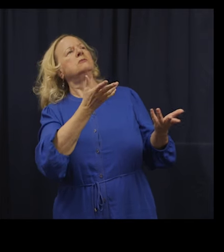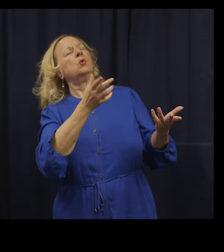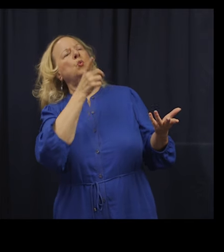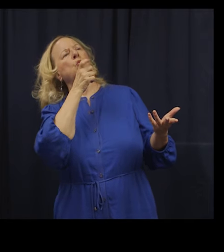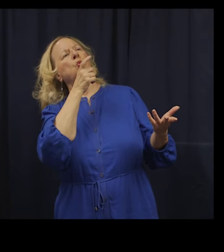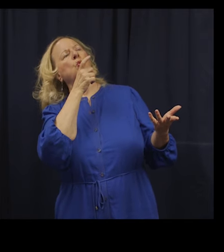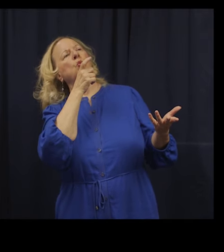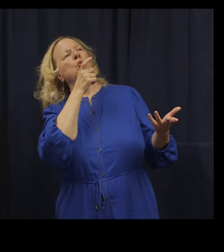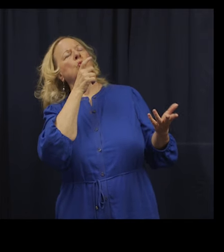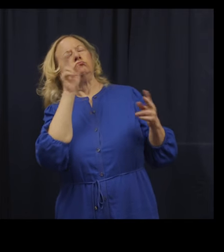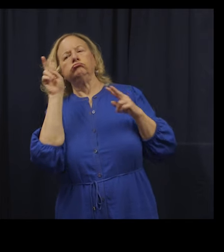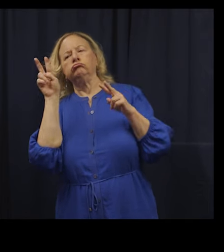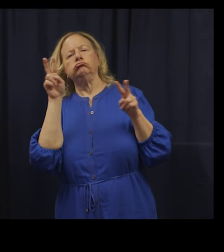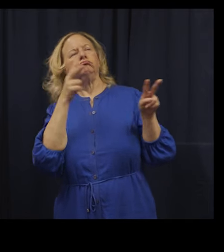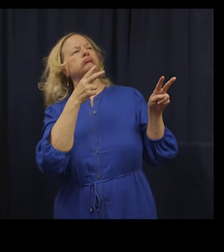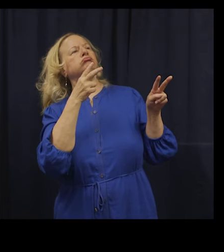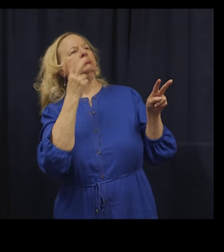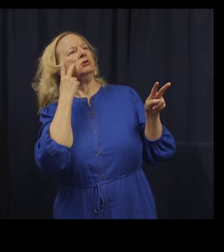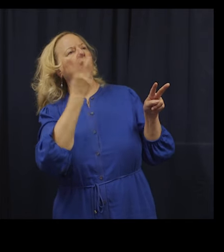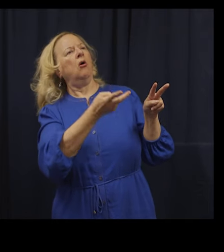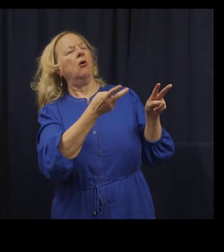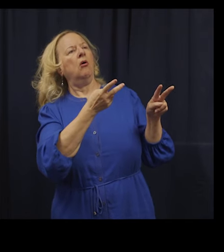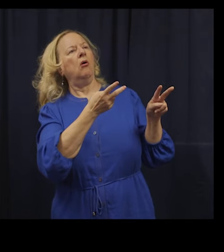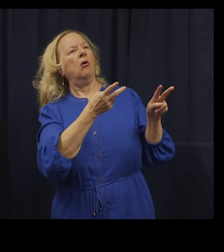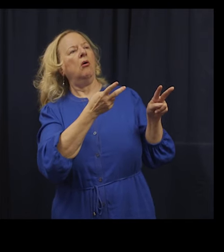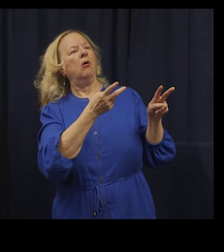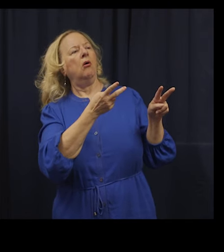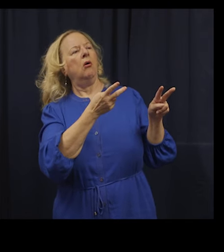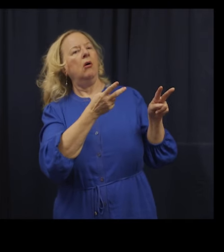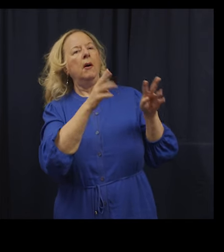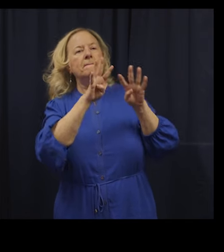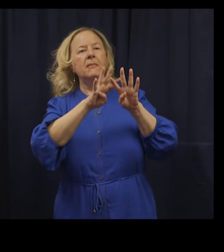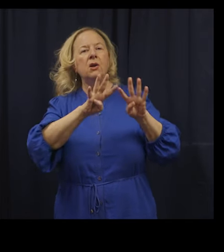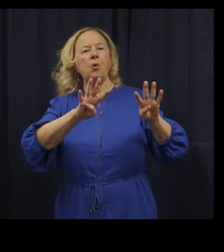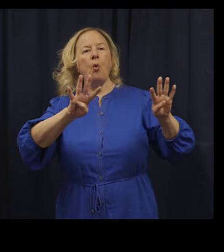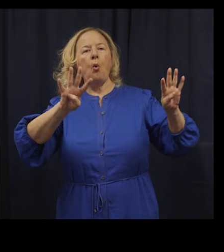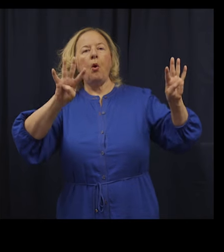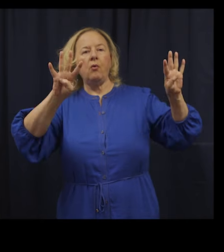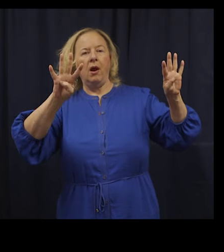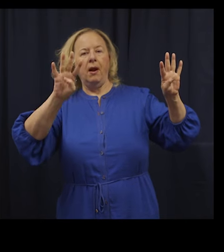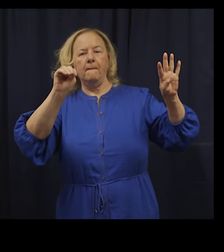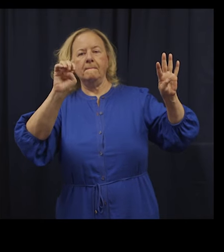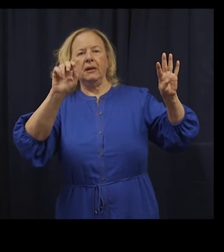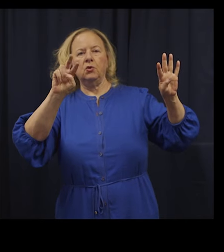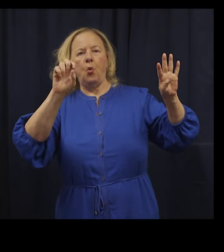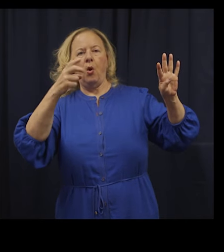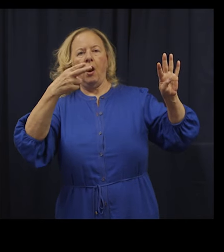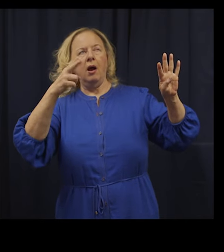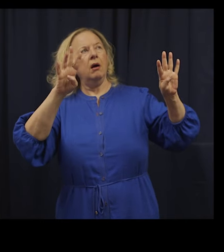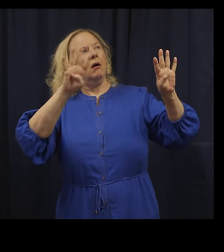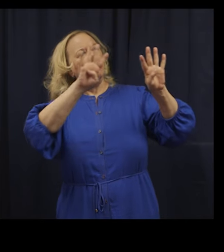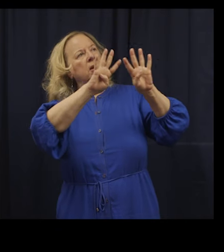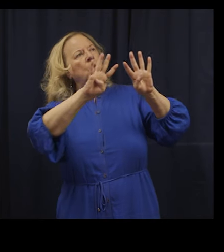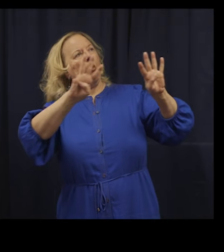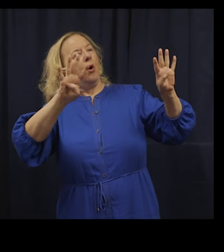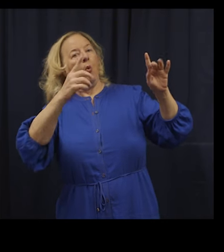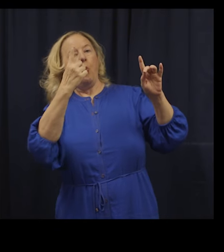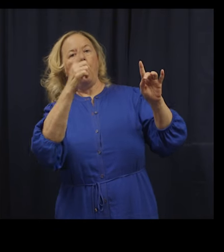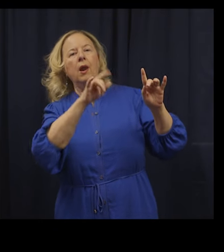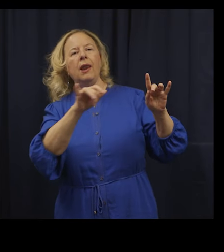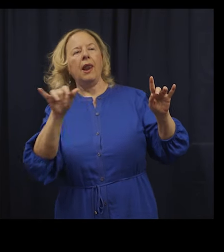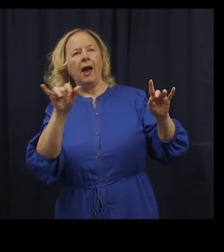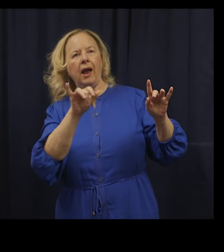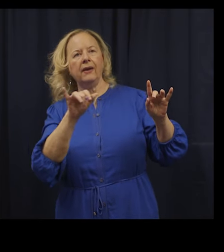being turned, what did he see? A menorah. And in the midst of the menorah was one likened to